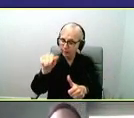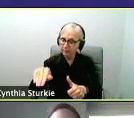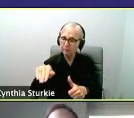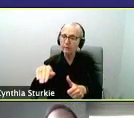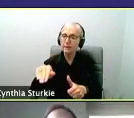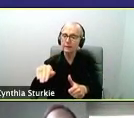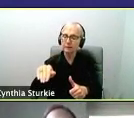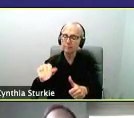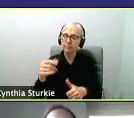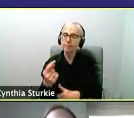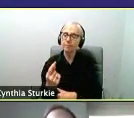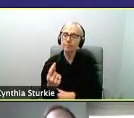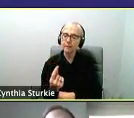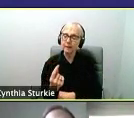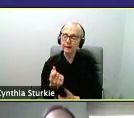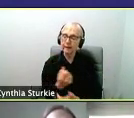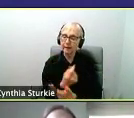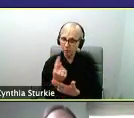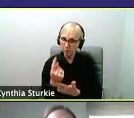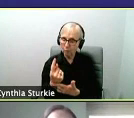that the work to